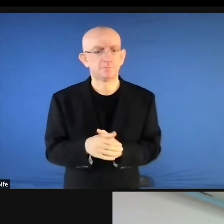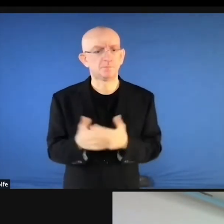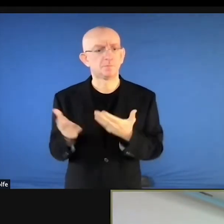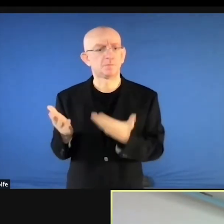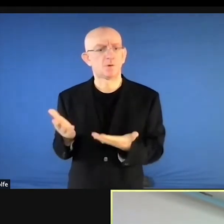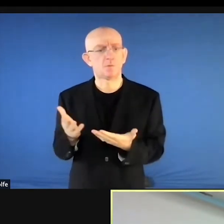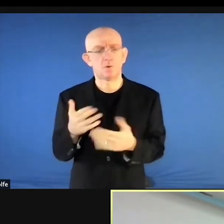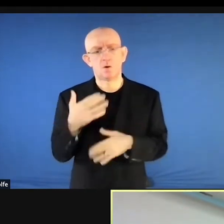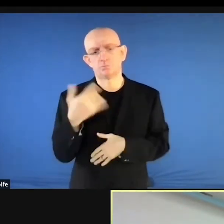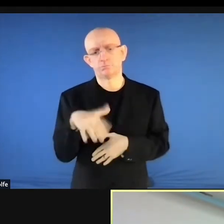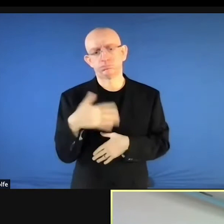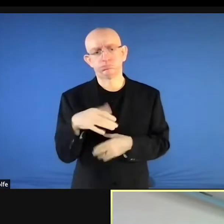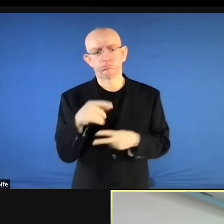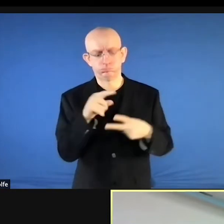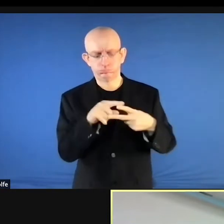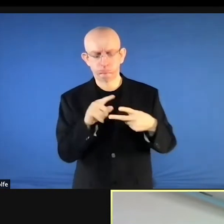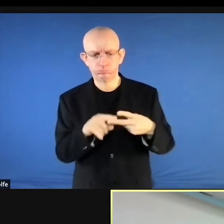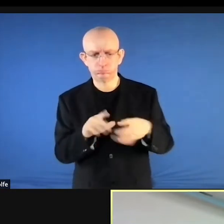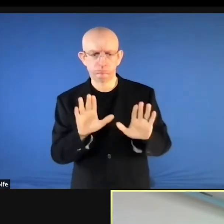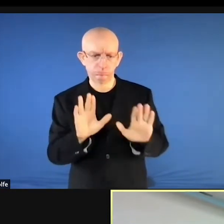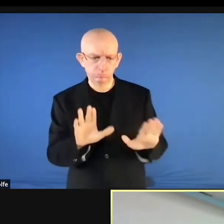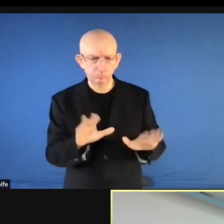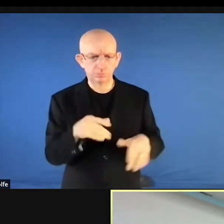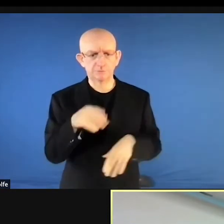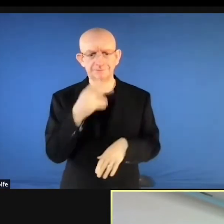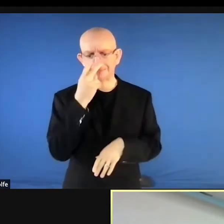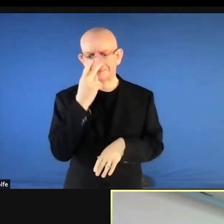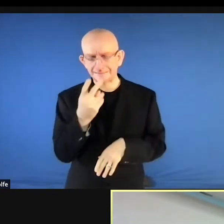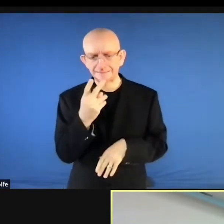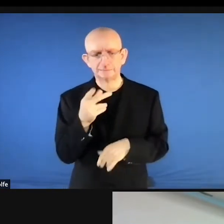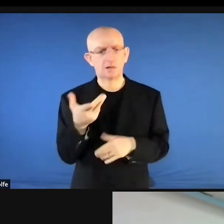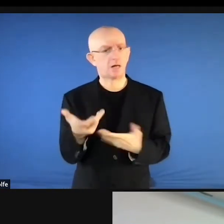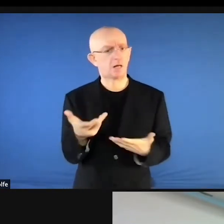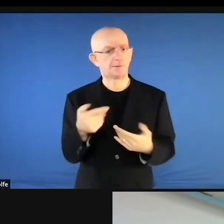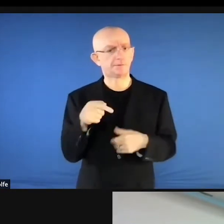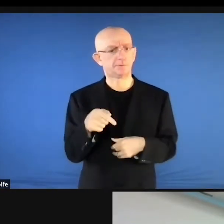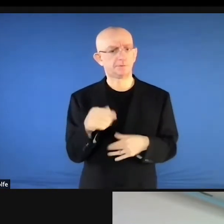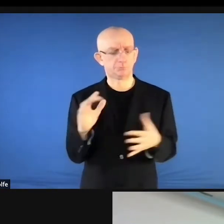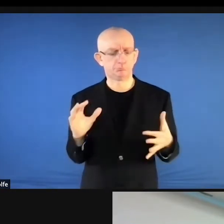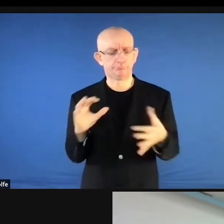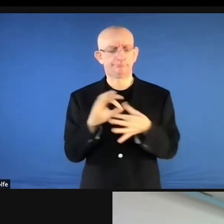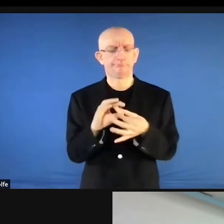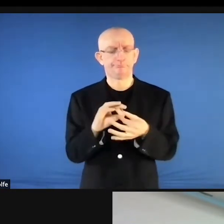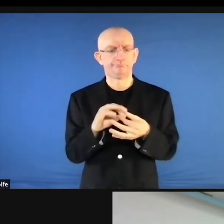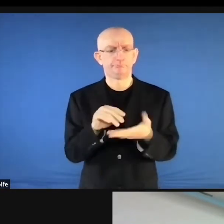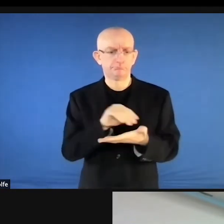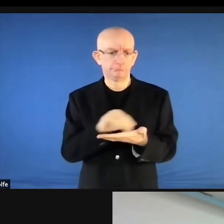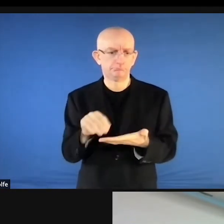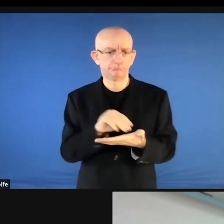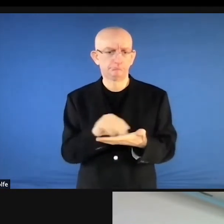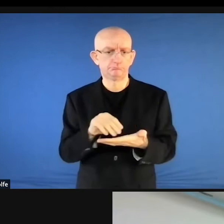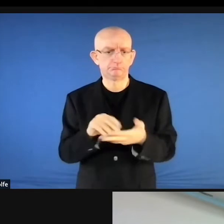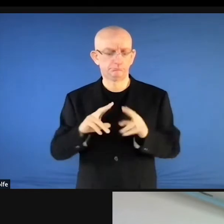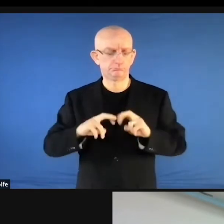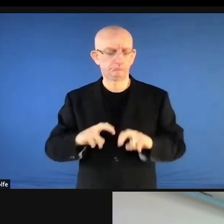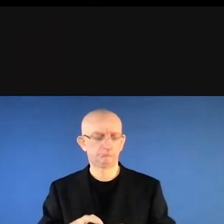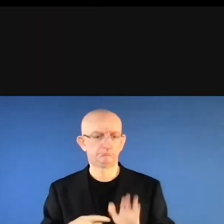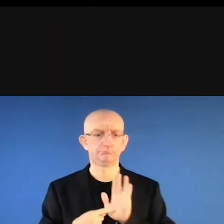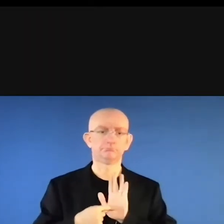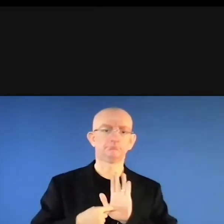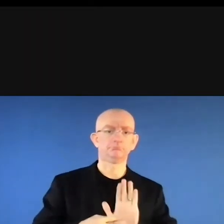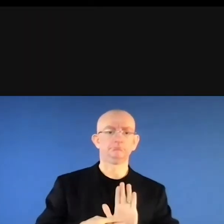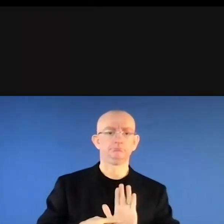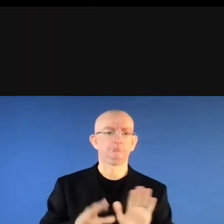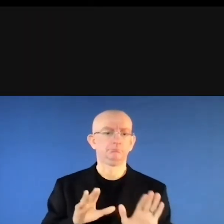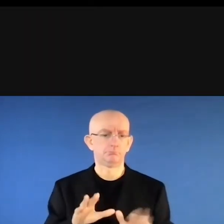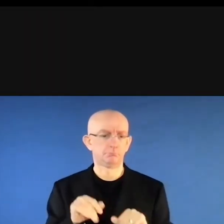authorship coming up more than once, and hopefully we'll be able to come back to that as well. Now,